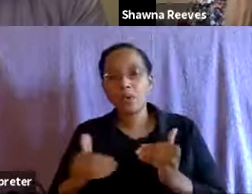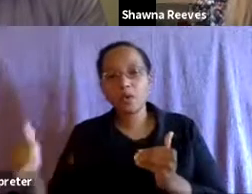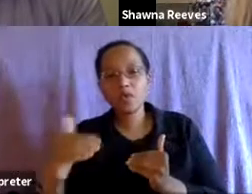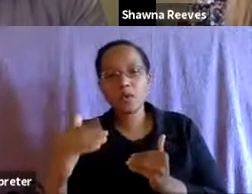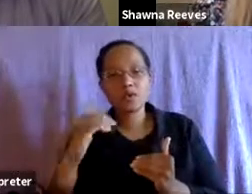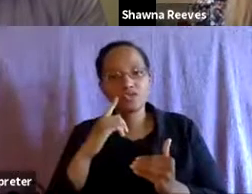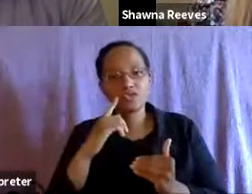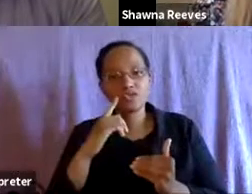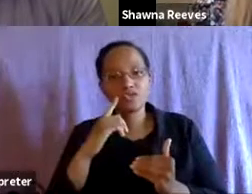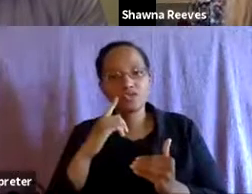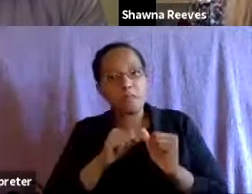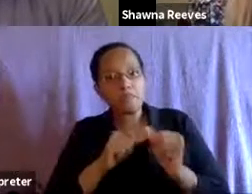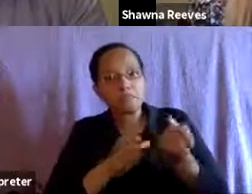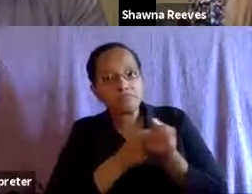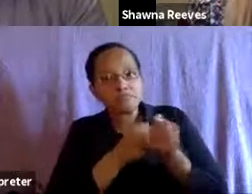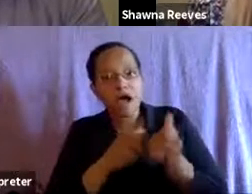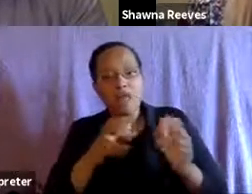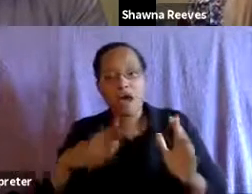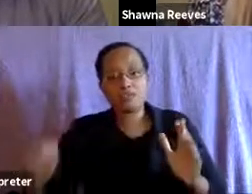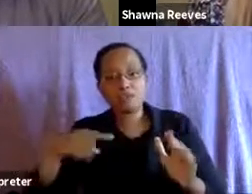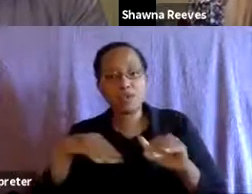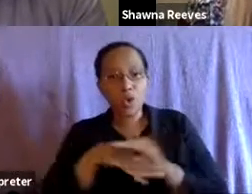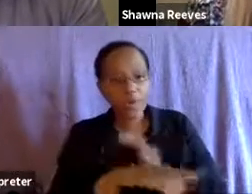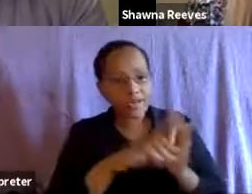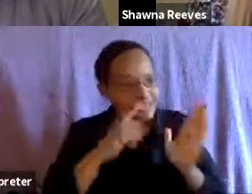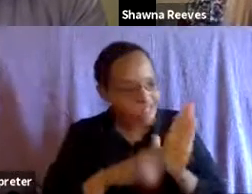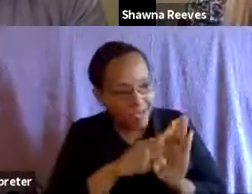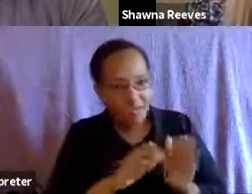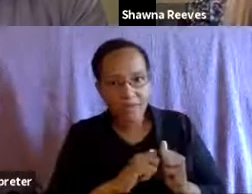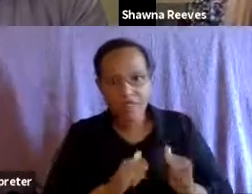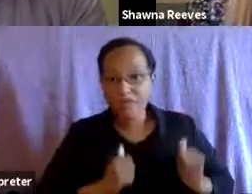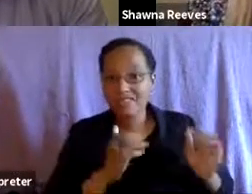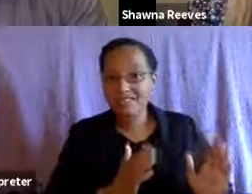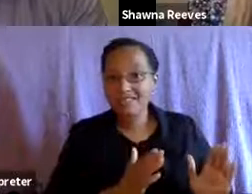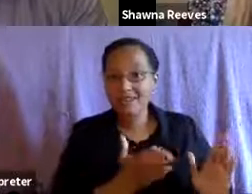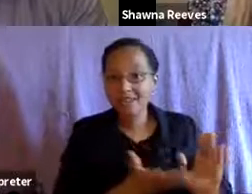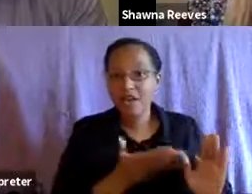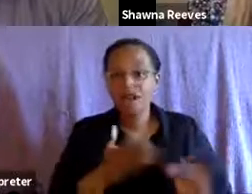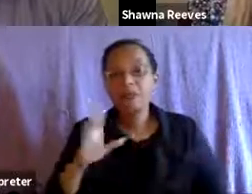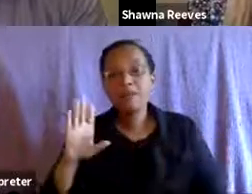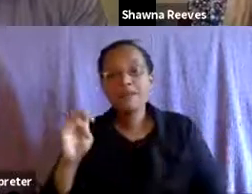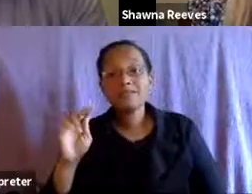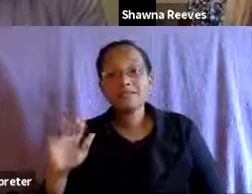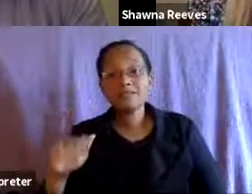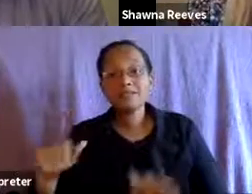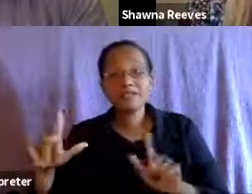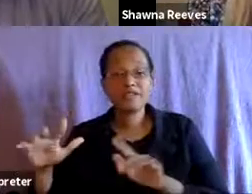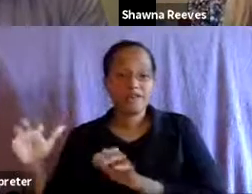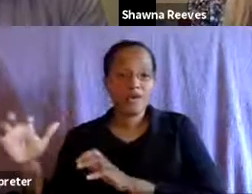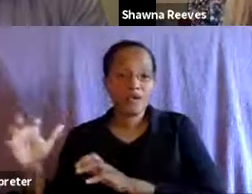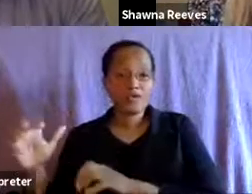and Nicole, I think. Okay, so how are you and your staff and volunteers moving forward, trying to